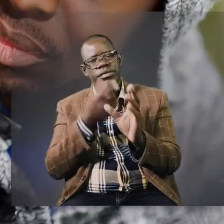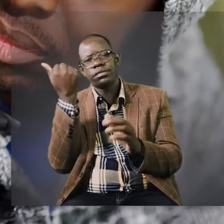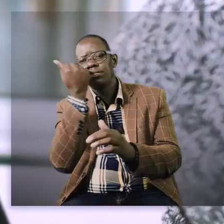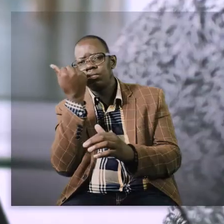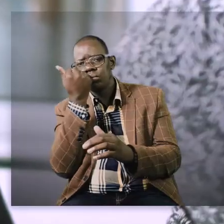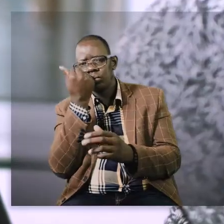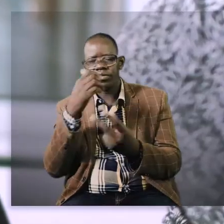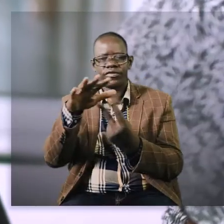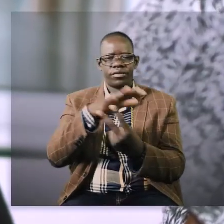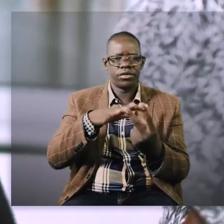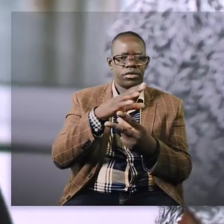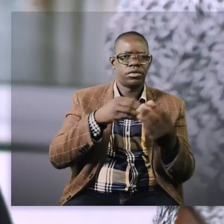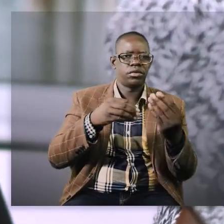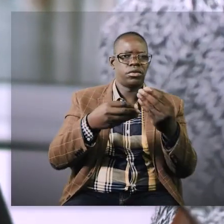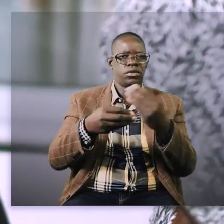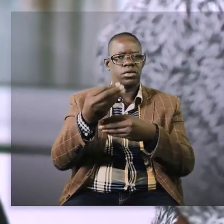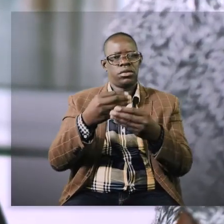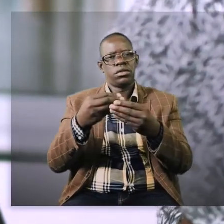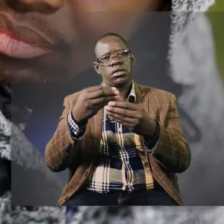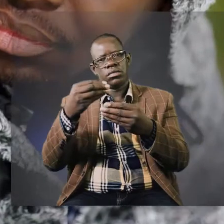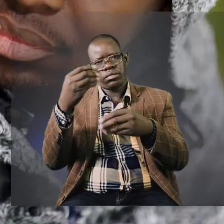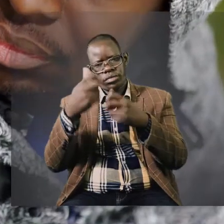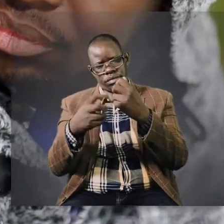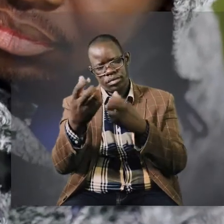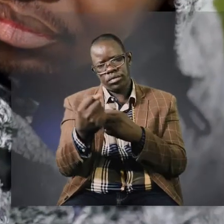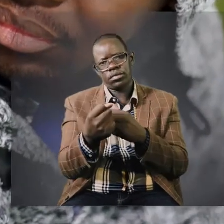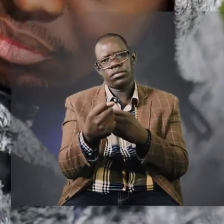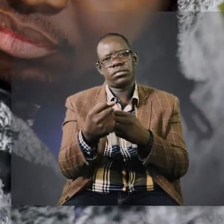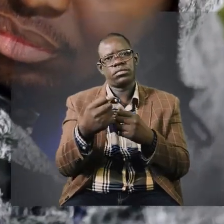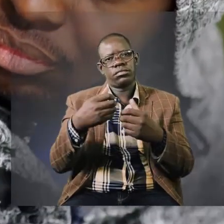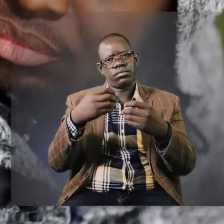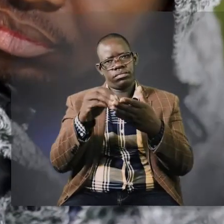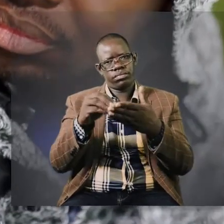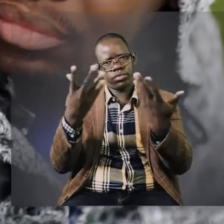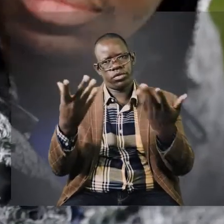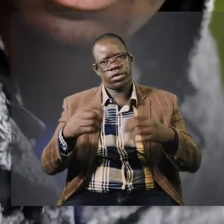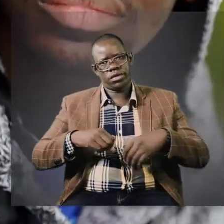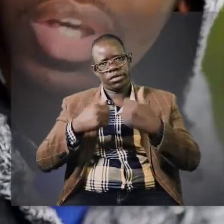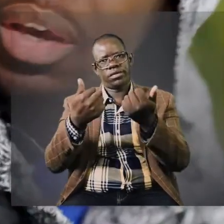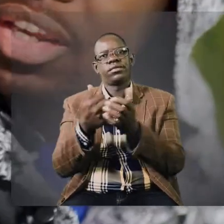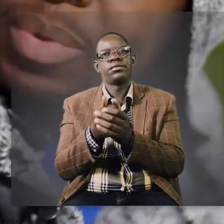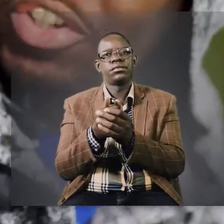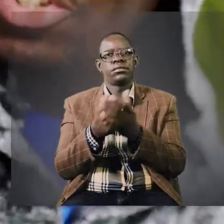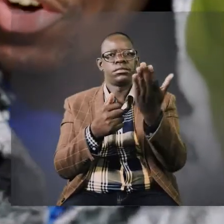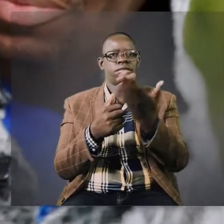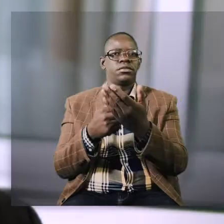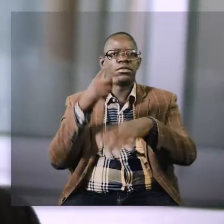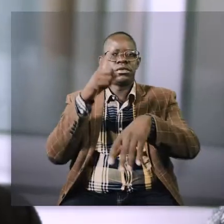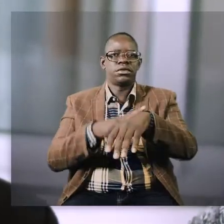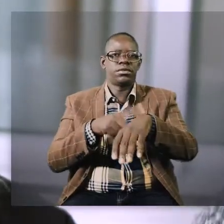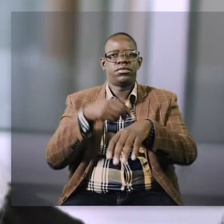abuse, family and social issues. Now these are problems that can lead to poor health. Mr. Daniel Zaki? It's my turn to